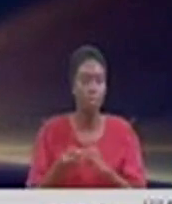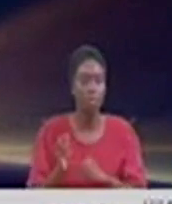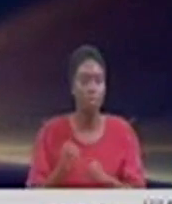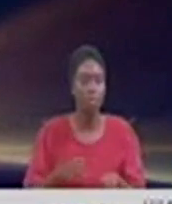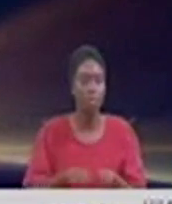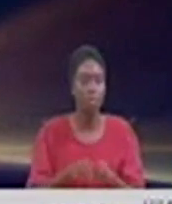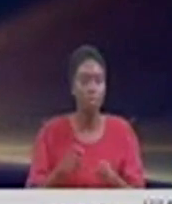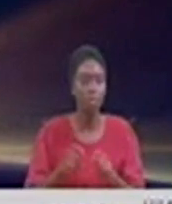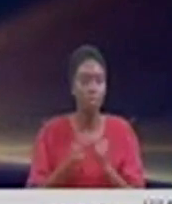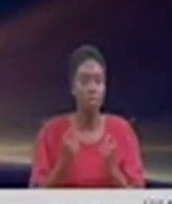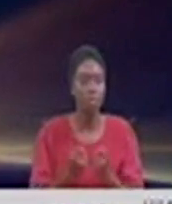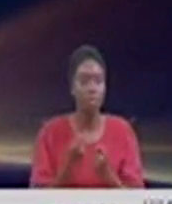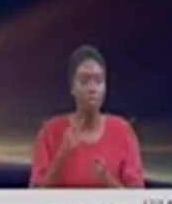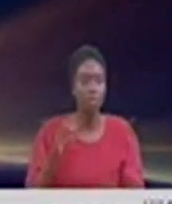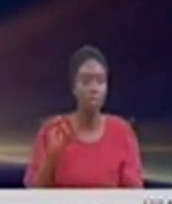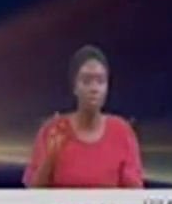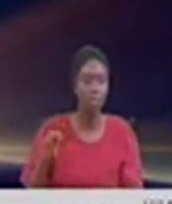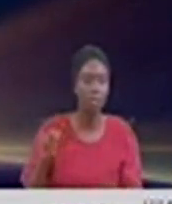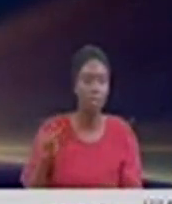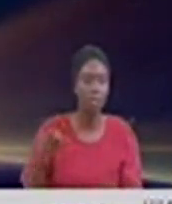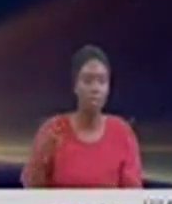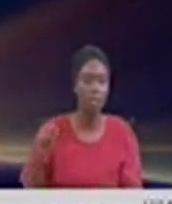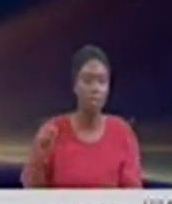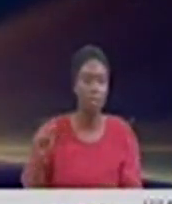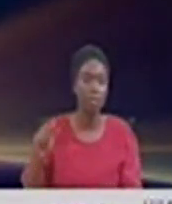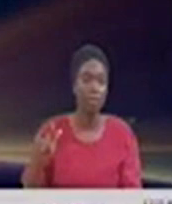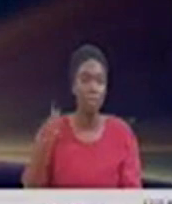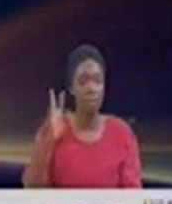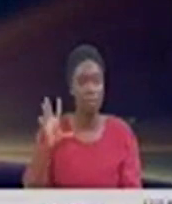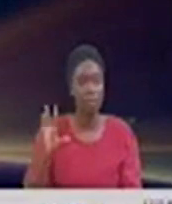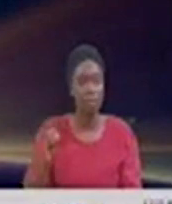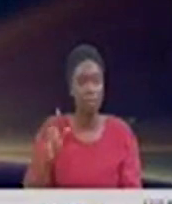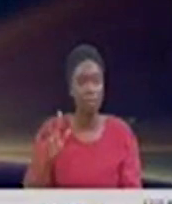numbered of them, even of the tribe of Naphtali, were